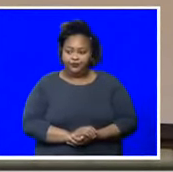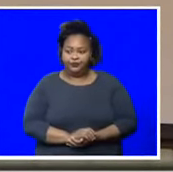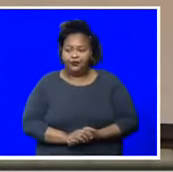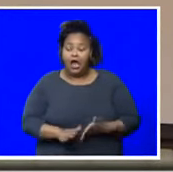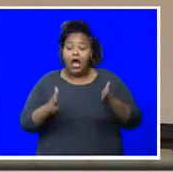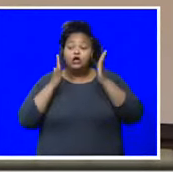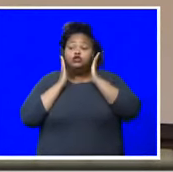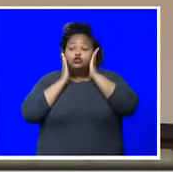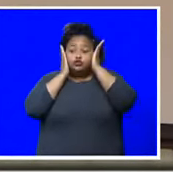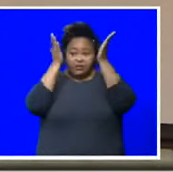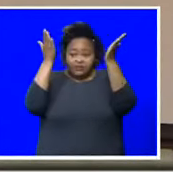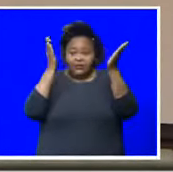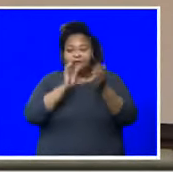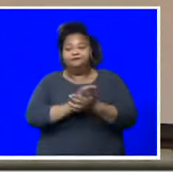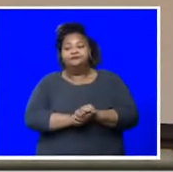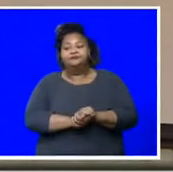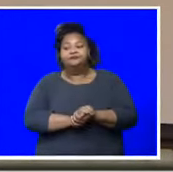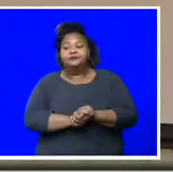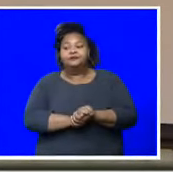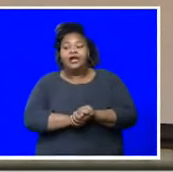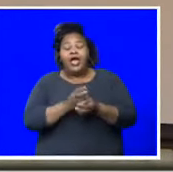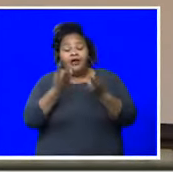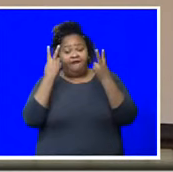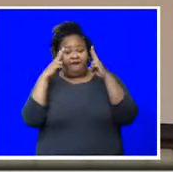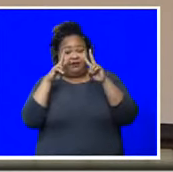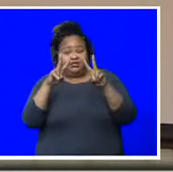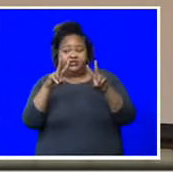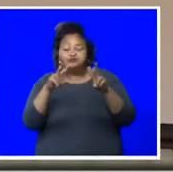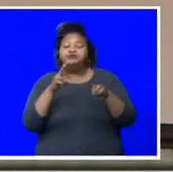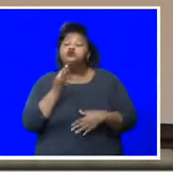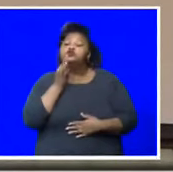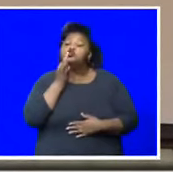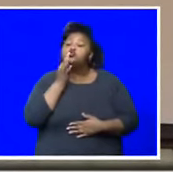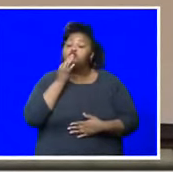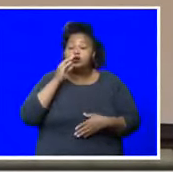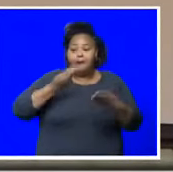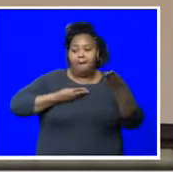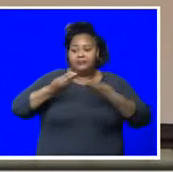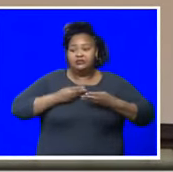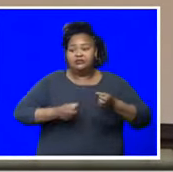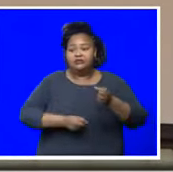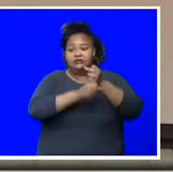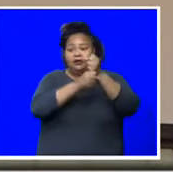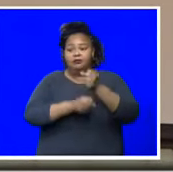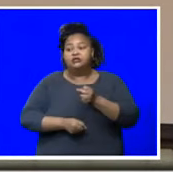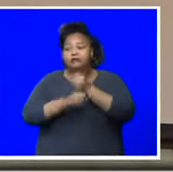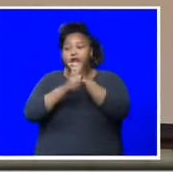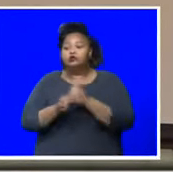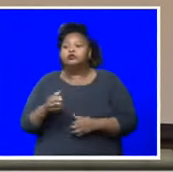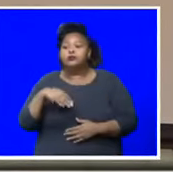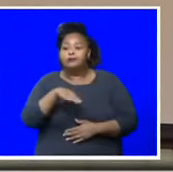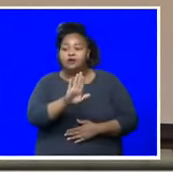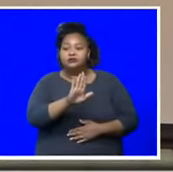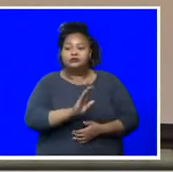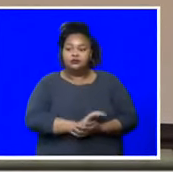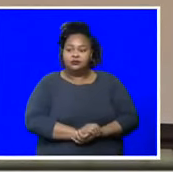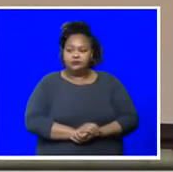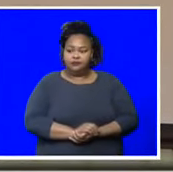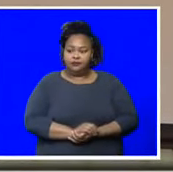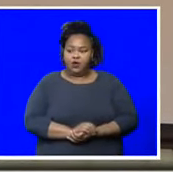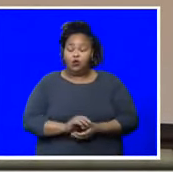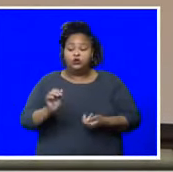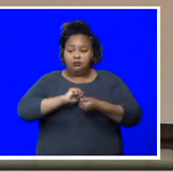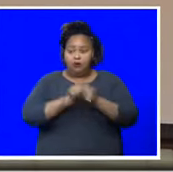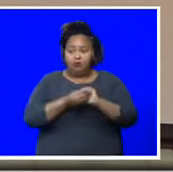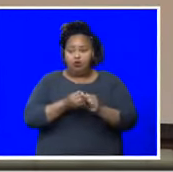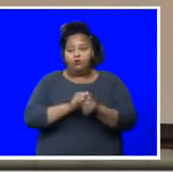Our mission is to support such interventions so that we ensure a certain recovery from the challenges that we are facing as a